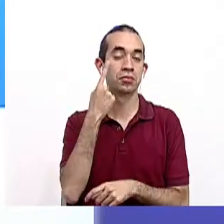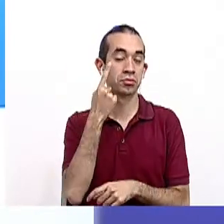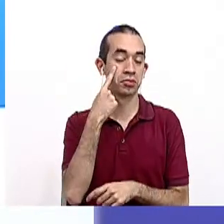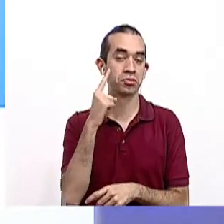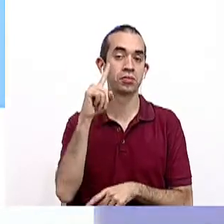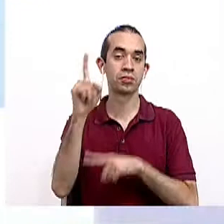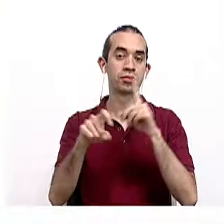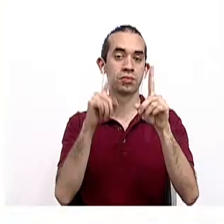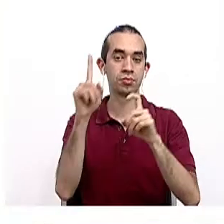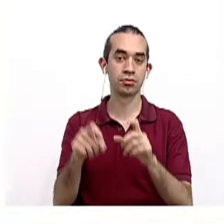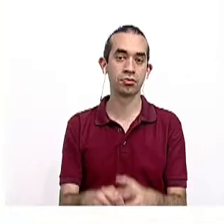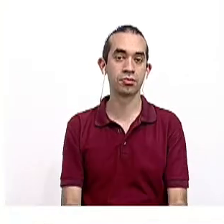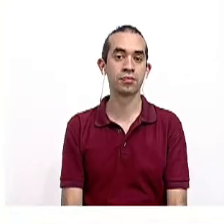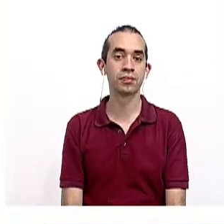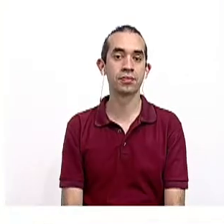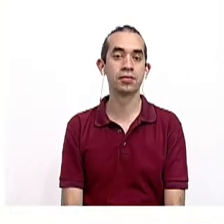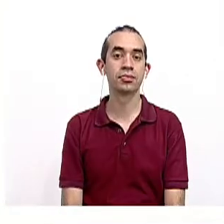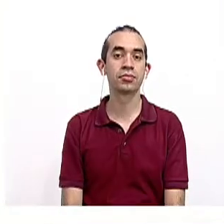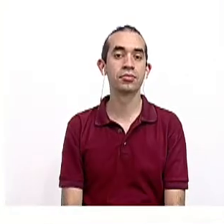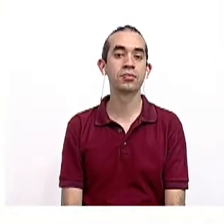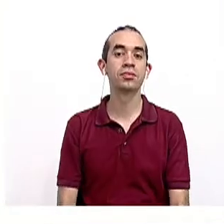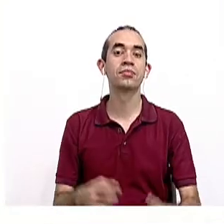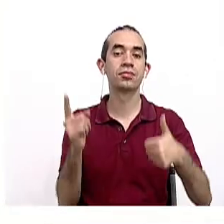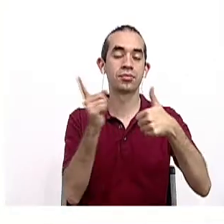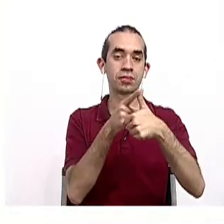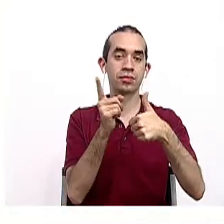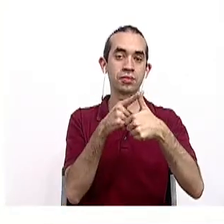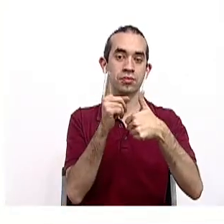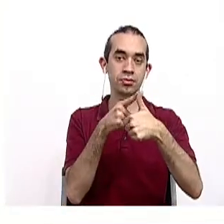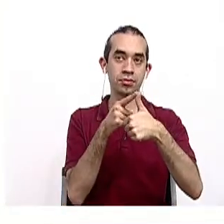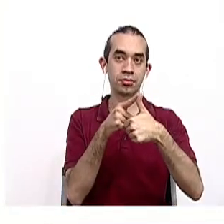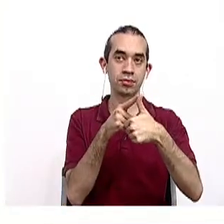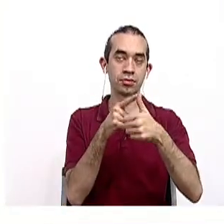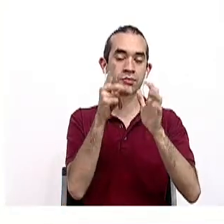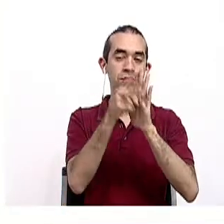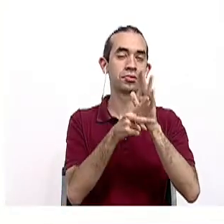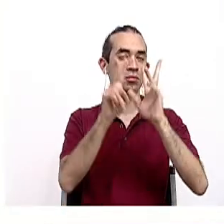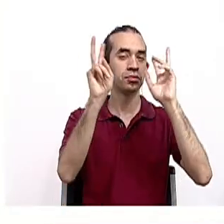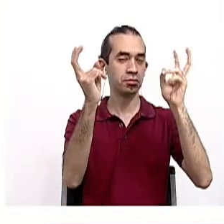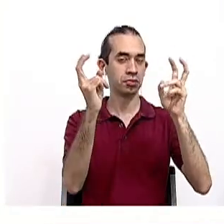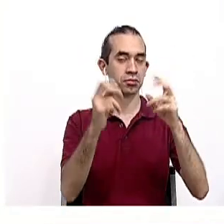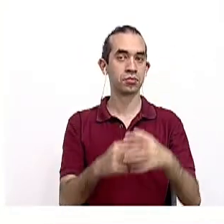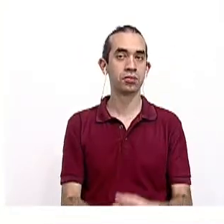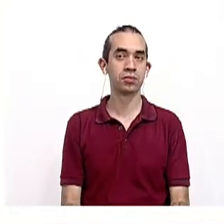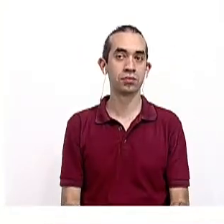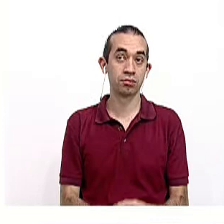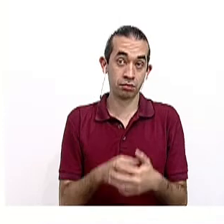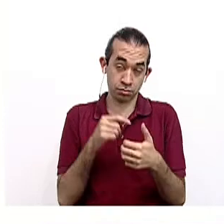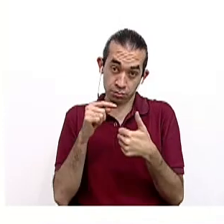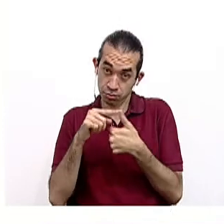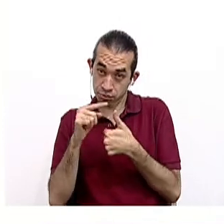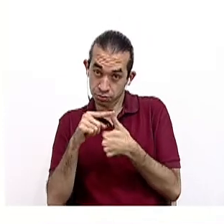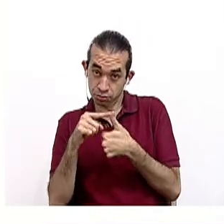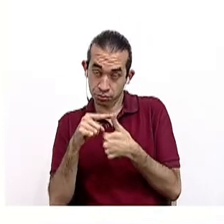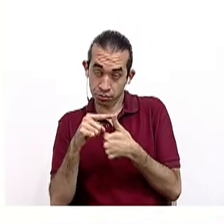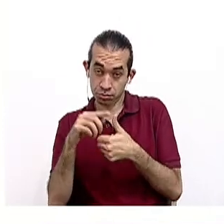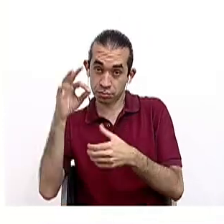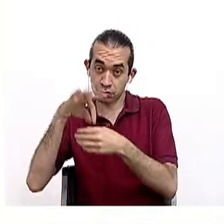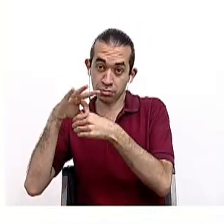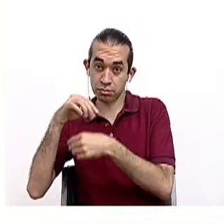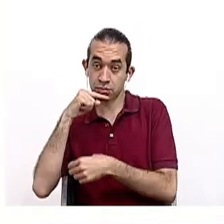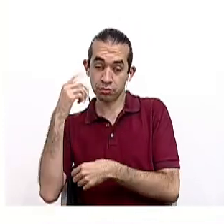those questions that I have. Question number 1, what is the video about? Is it about growing tomatoes